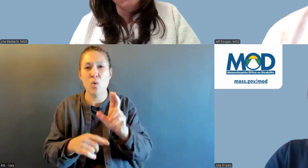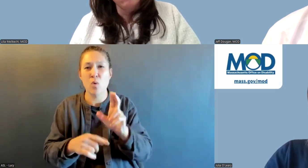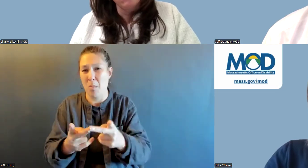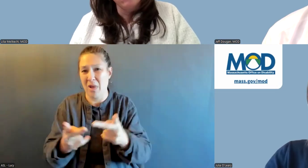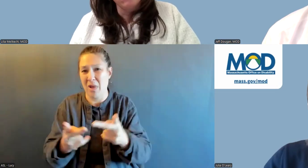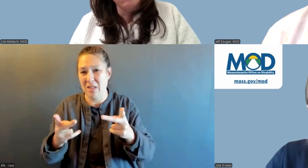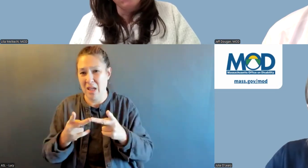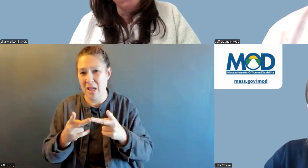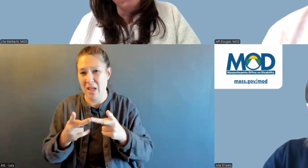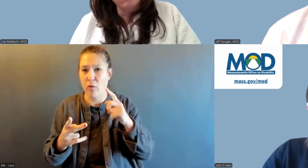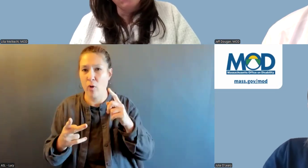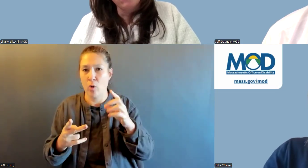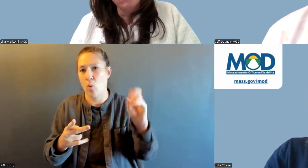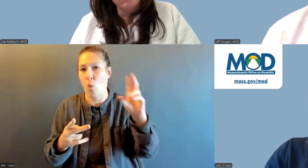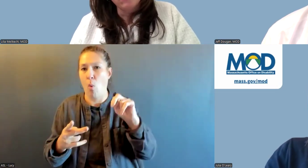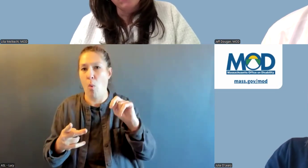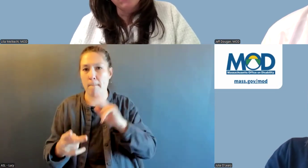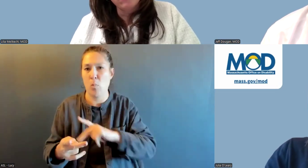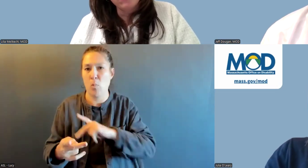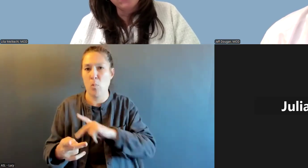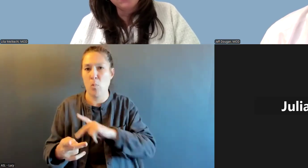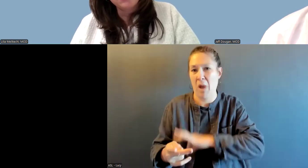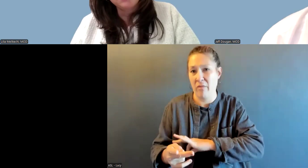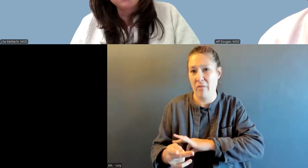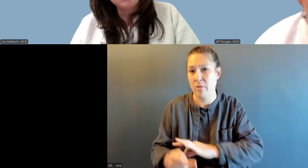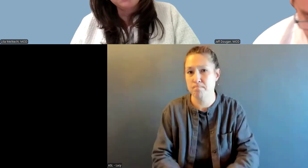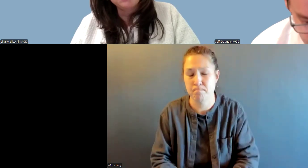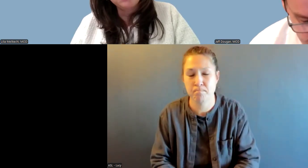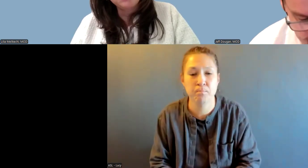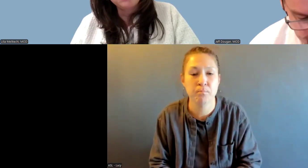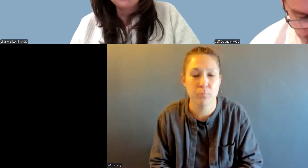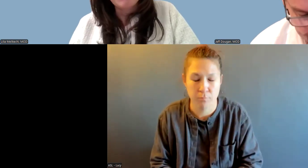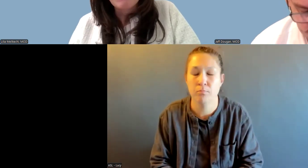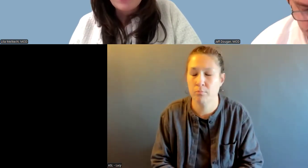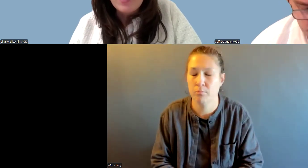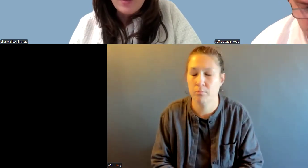for personal gain. Okay. Thank you.